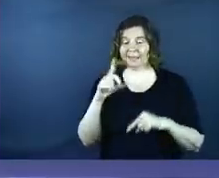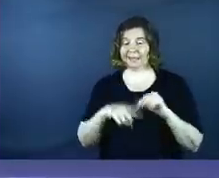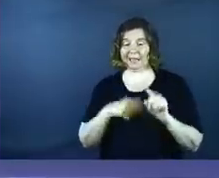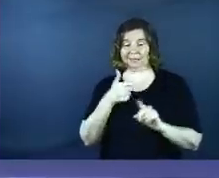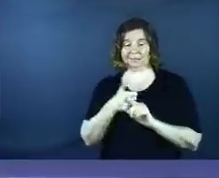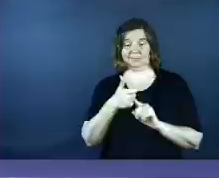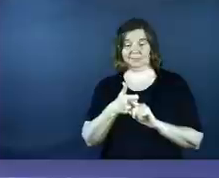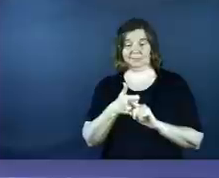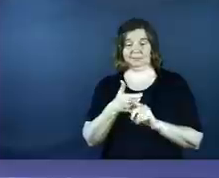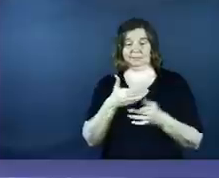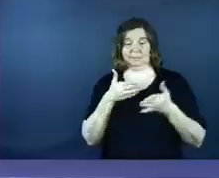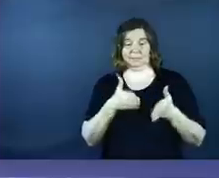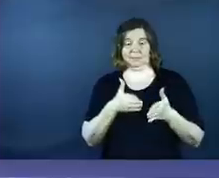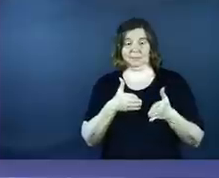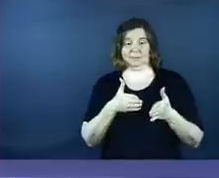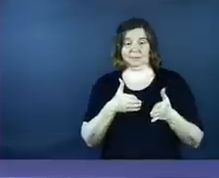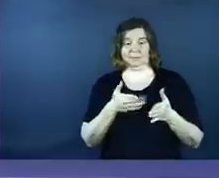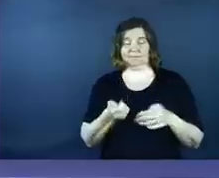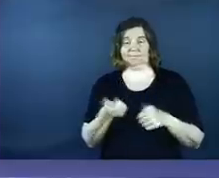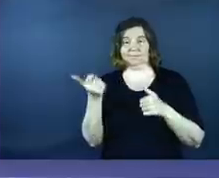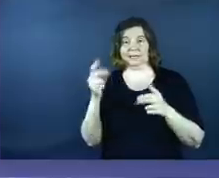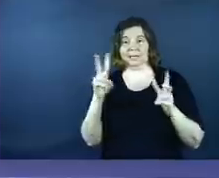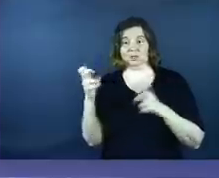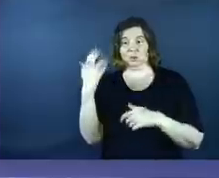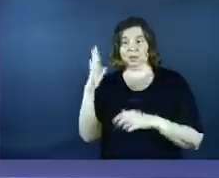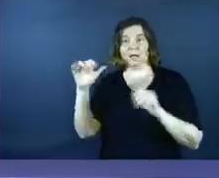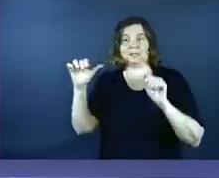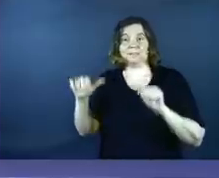its legitimate methods, adjudicate the issue of God's